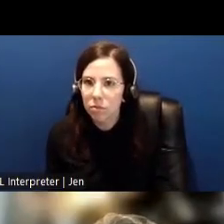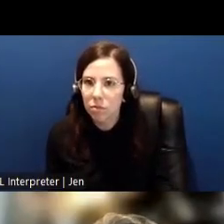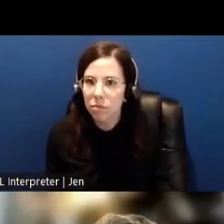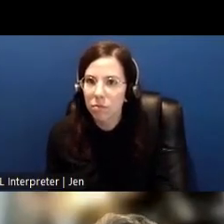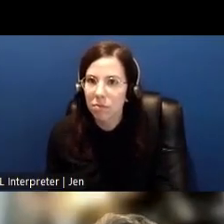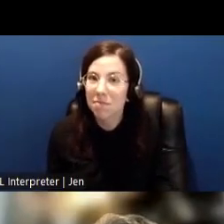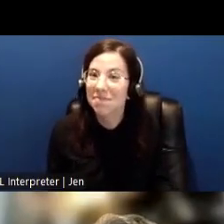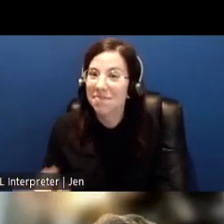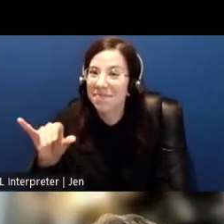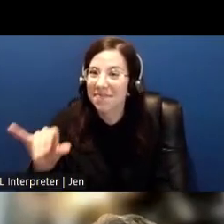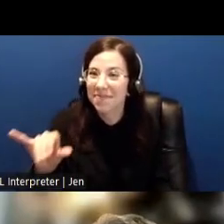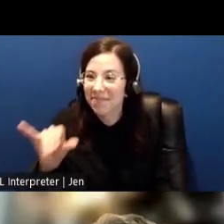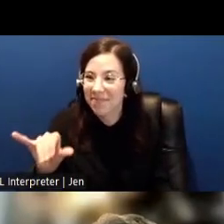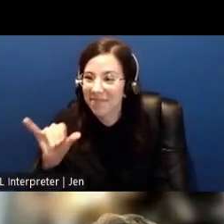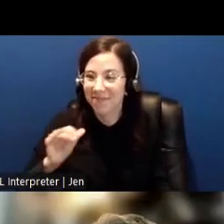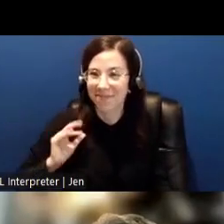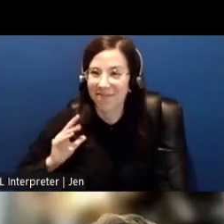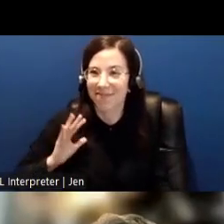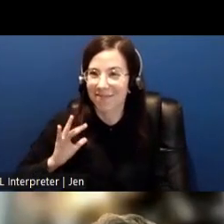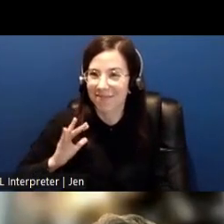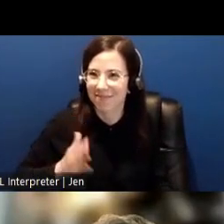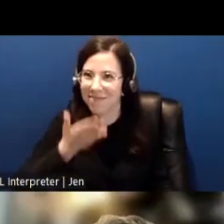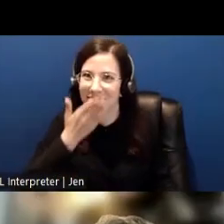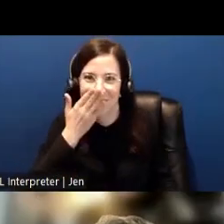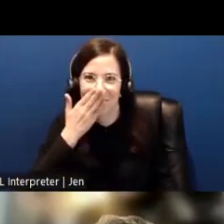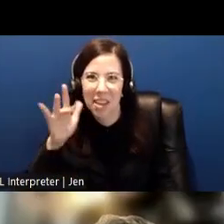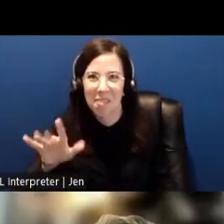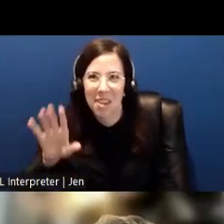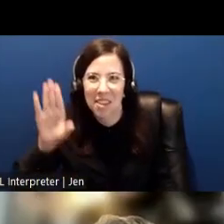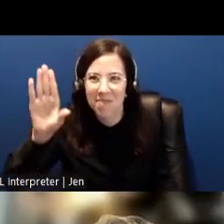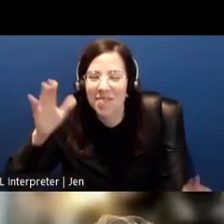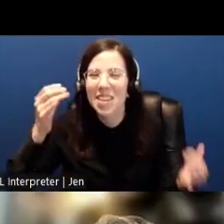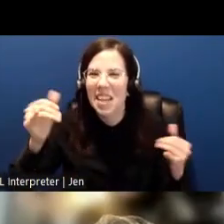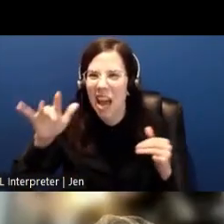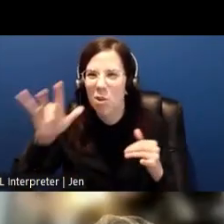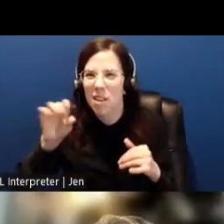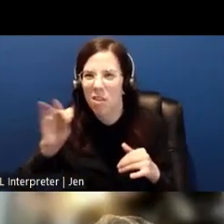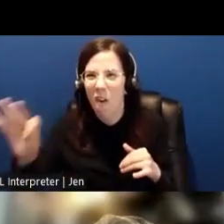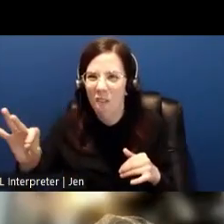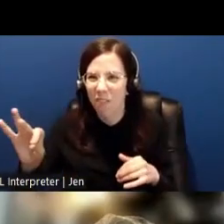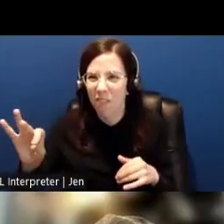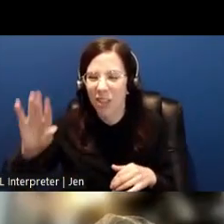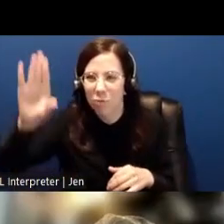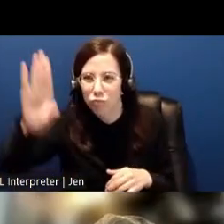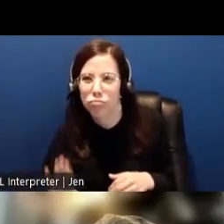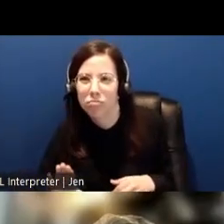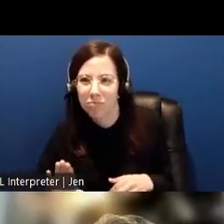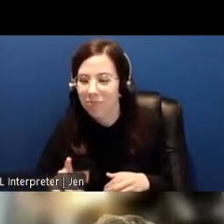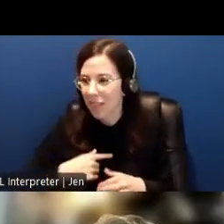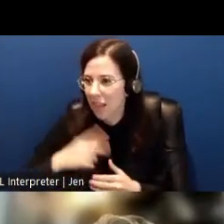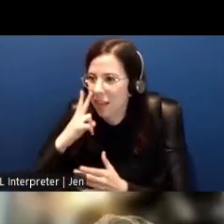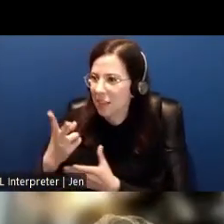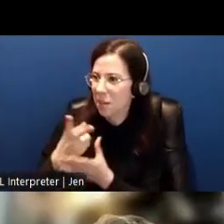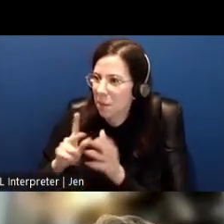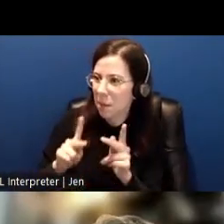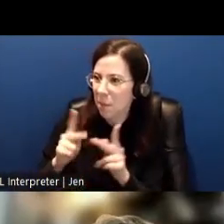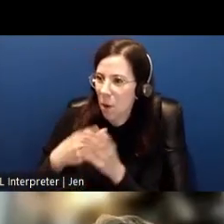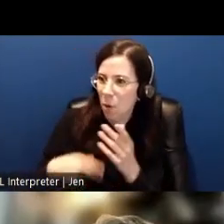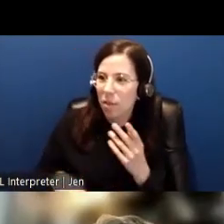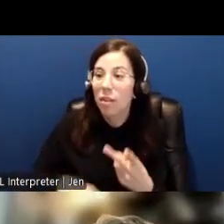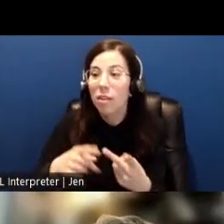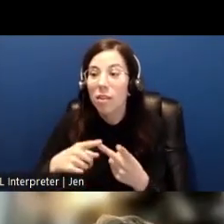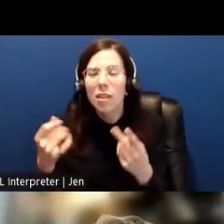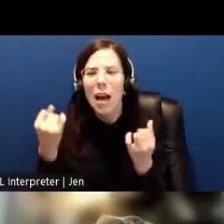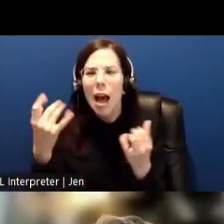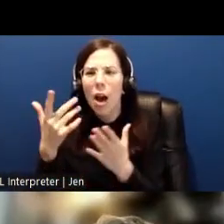Great. Those of you who used the virtual, go ahead and put your hand down. I see people coming in both spaces. And how many of you